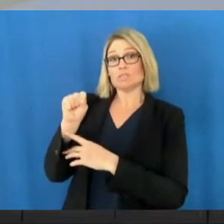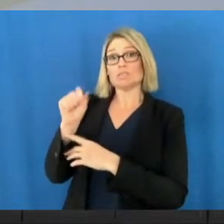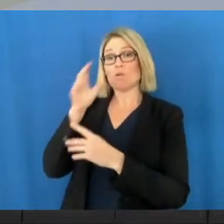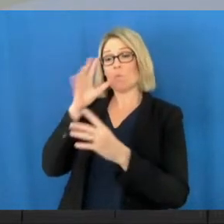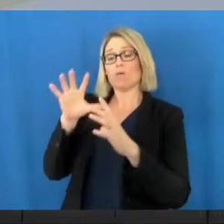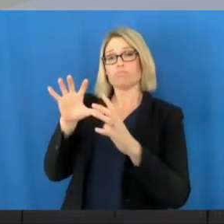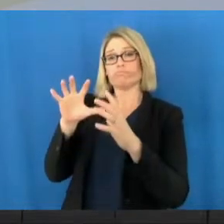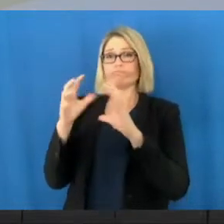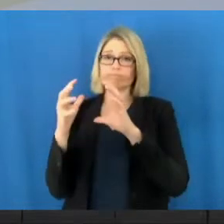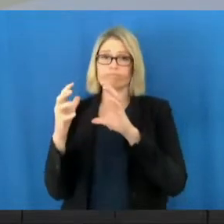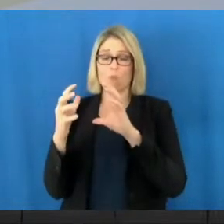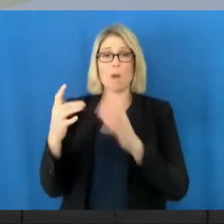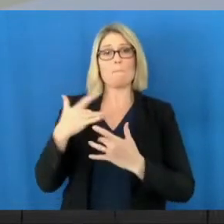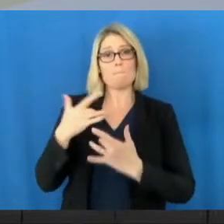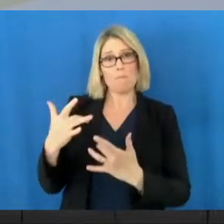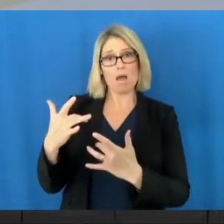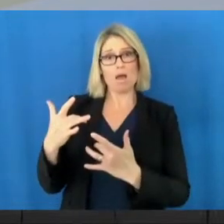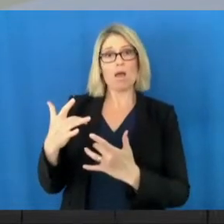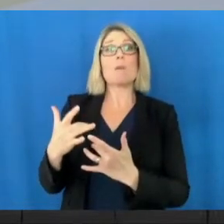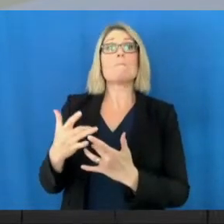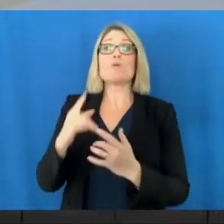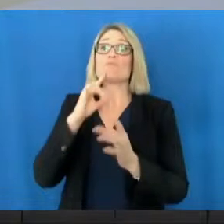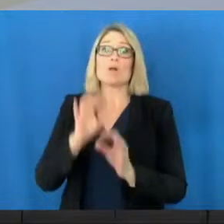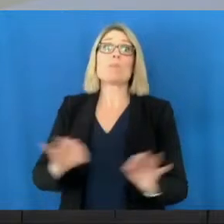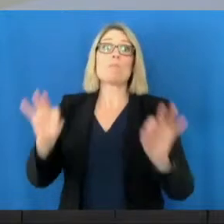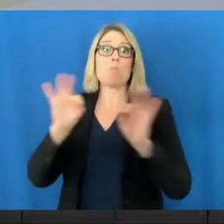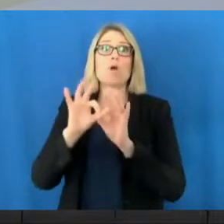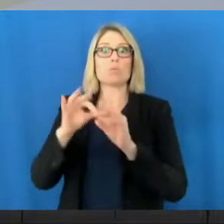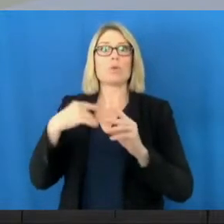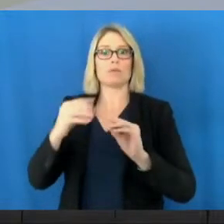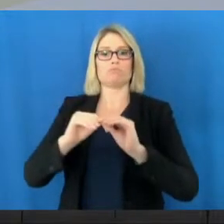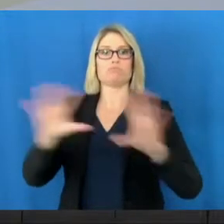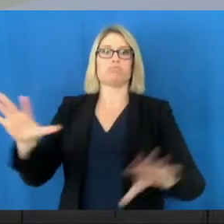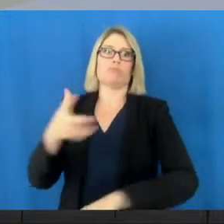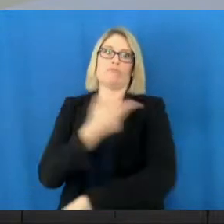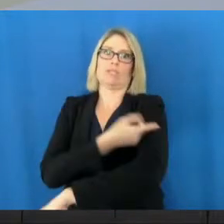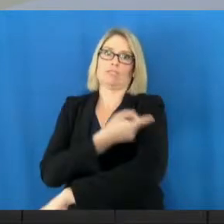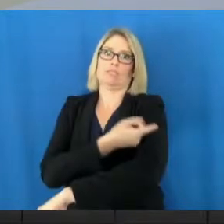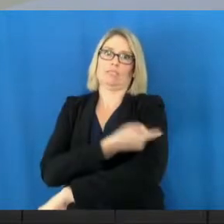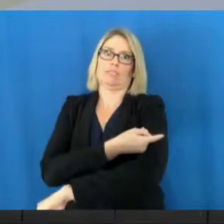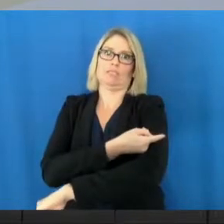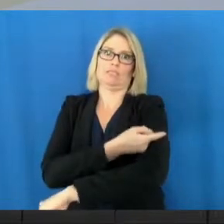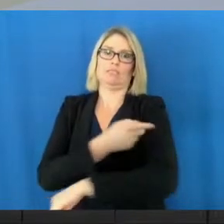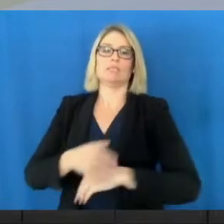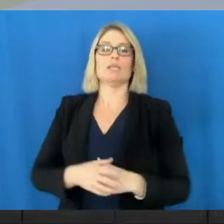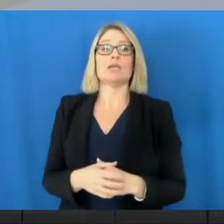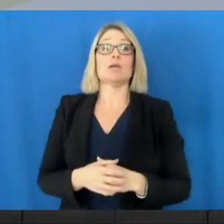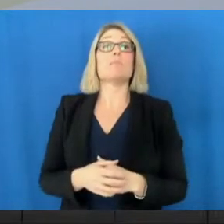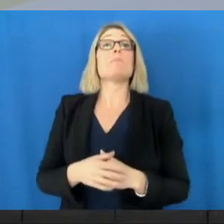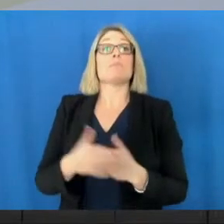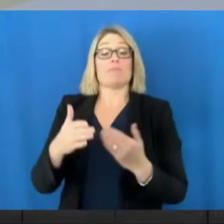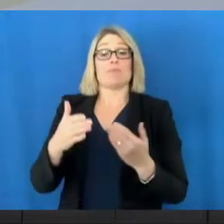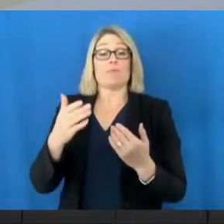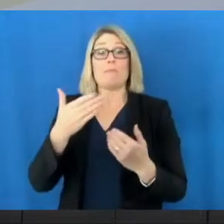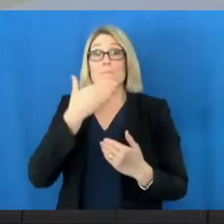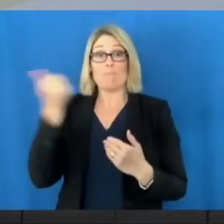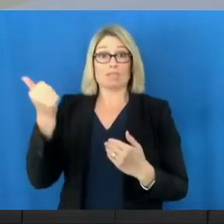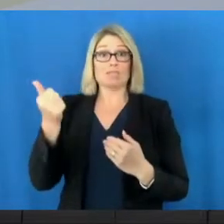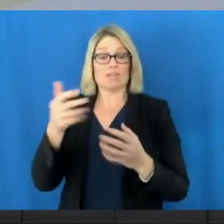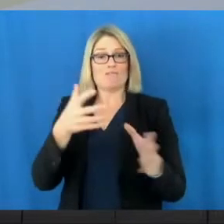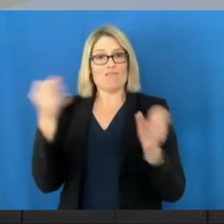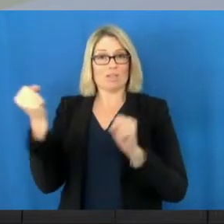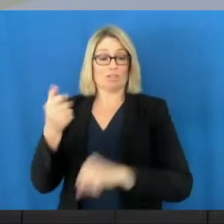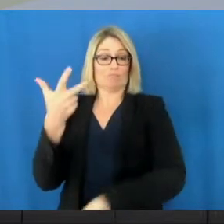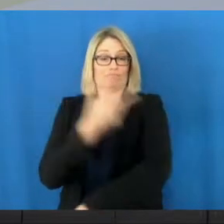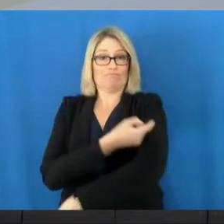on us to roll out the vaccine as quickly as possible. The faster we can immunize individuals, the more likely islanders